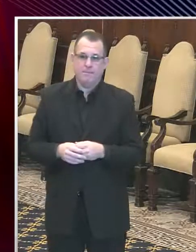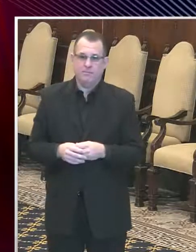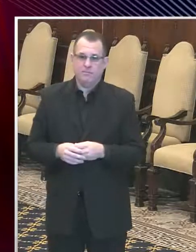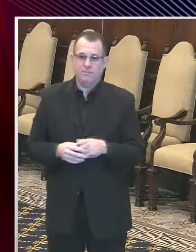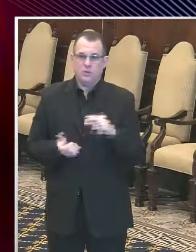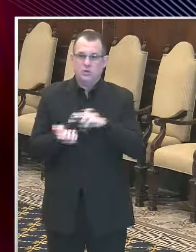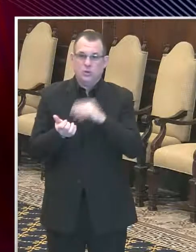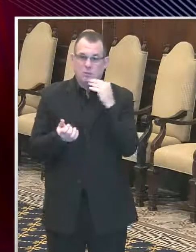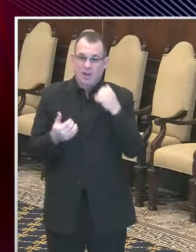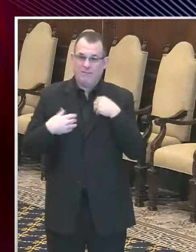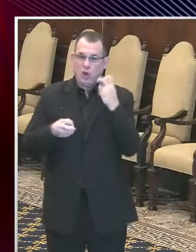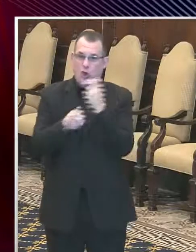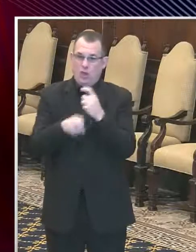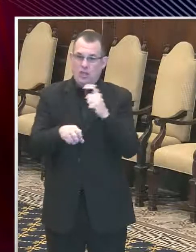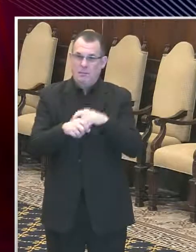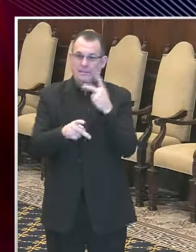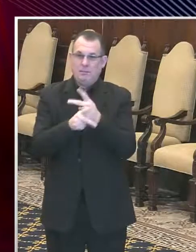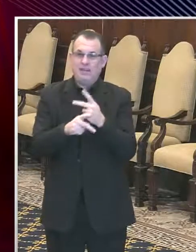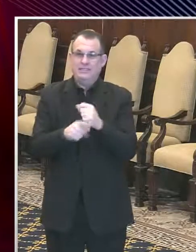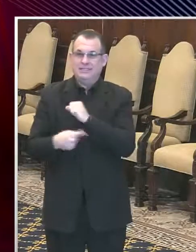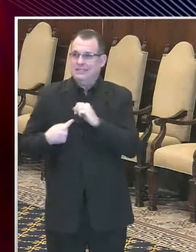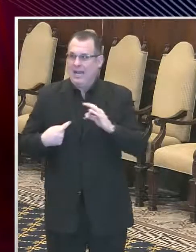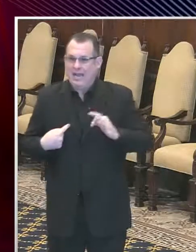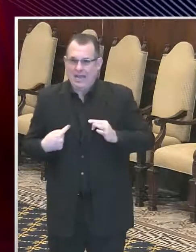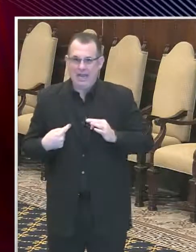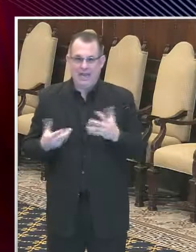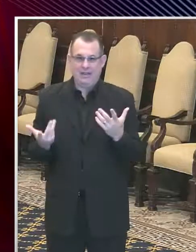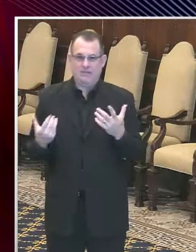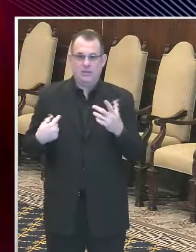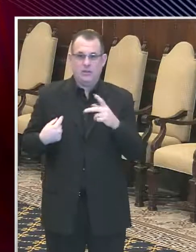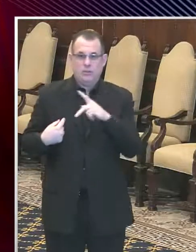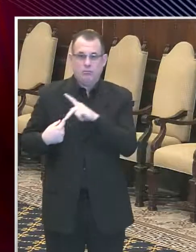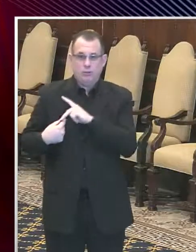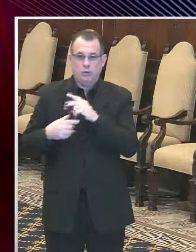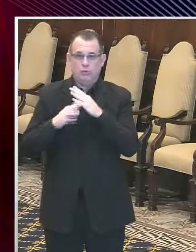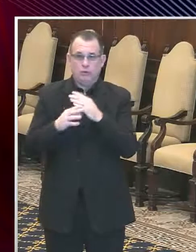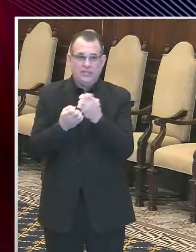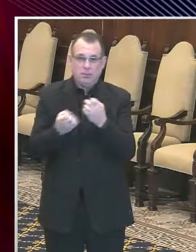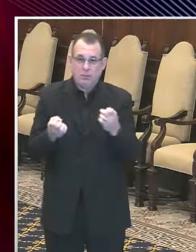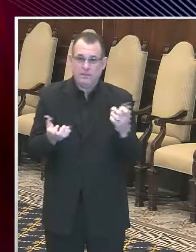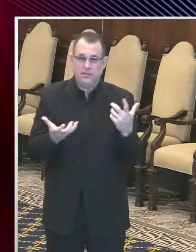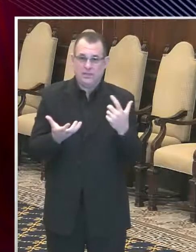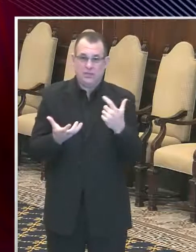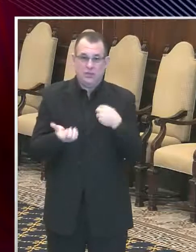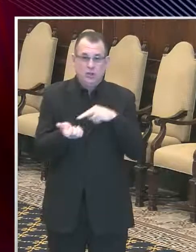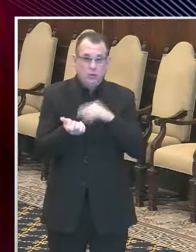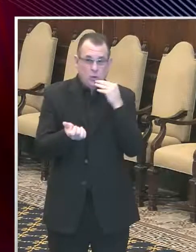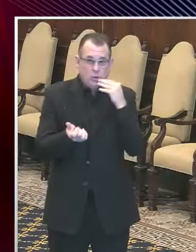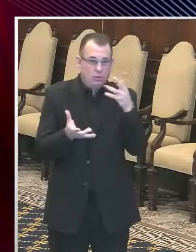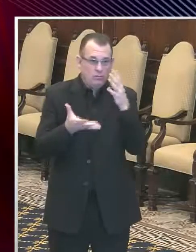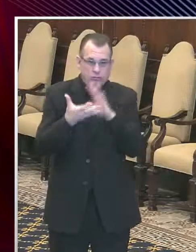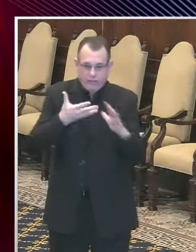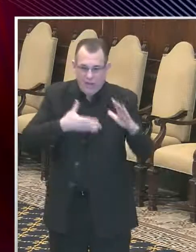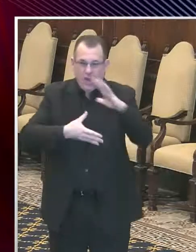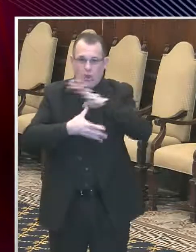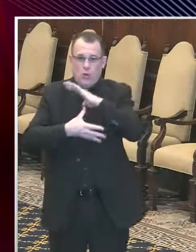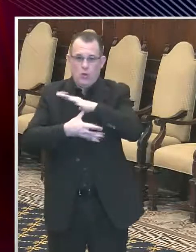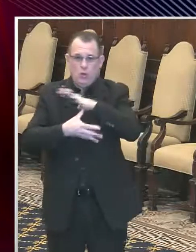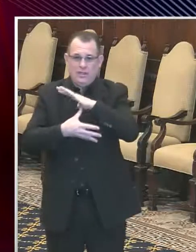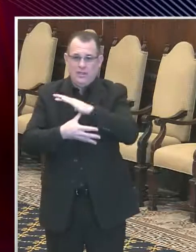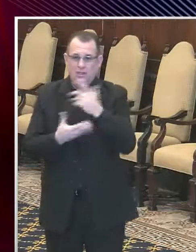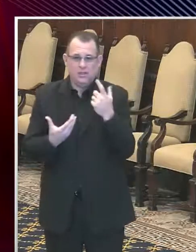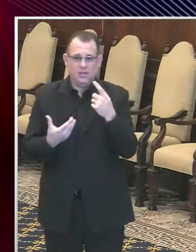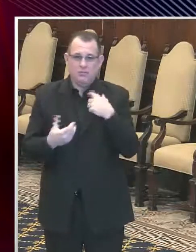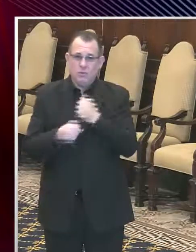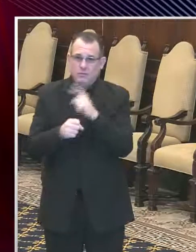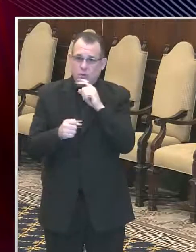this. But as far as PPE, we have had them as our top priority. We have delivered surgical masks to all the nursing homes to make sure that they have